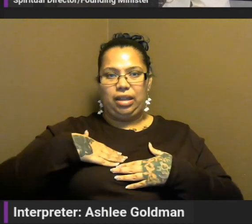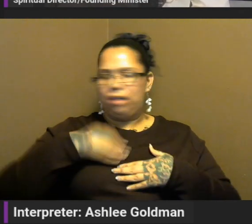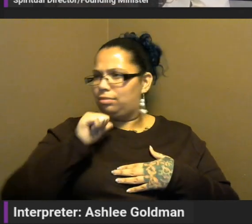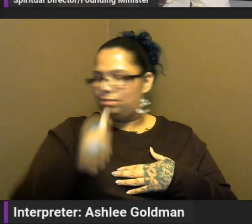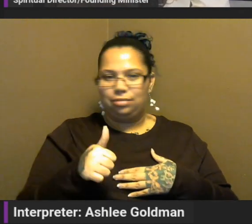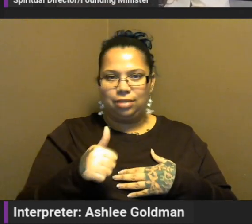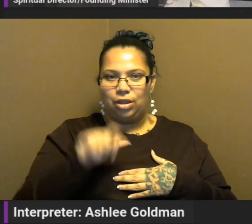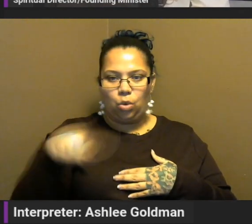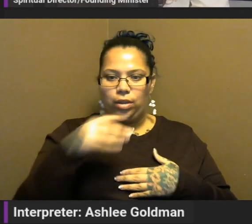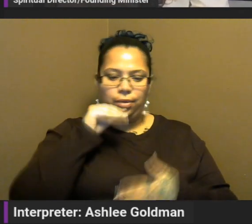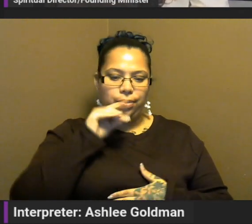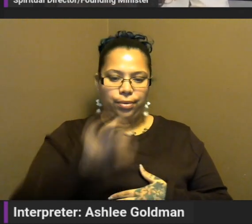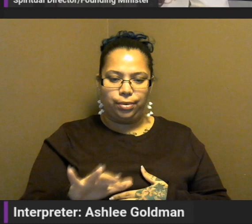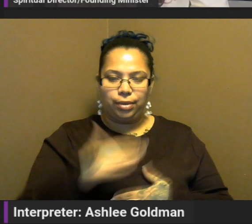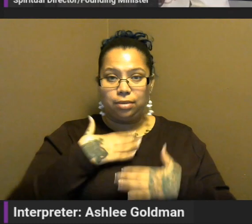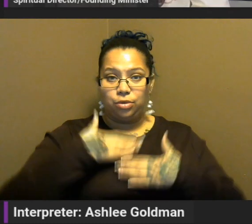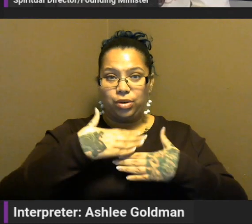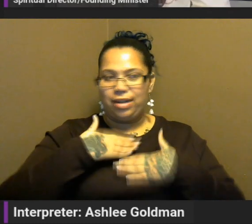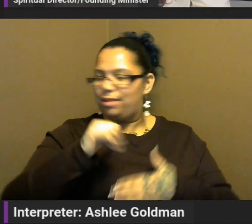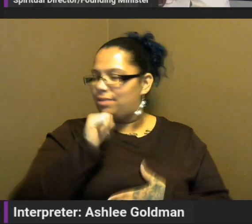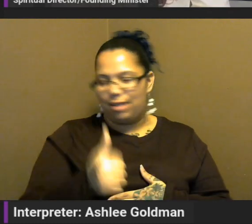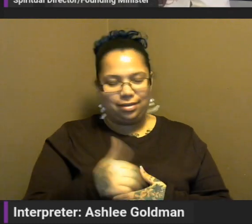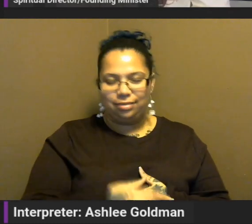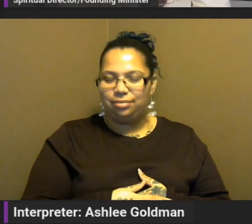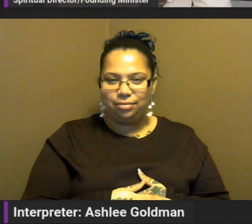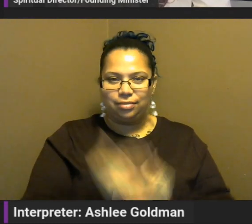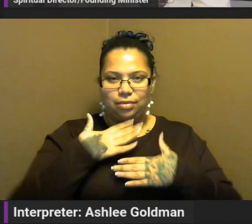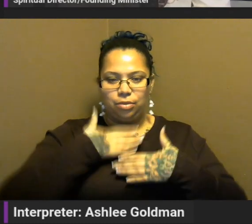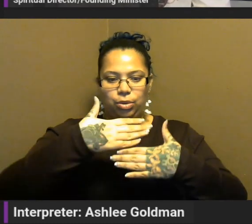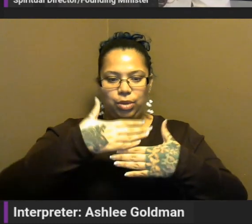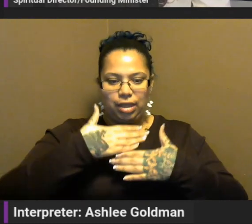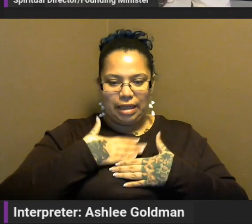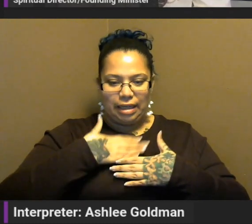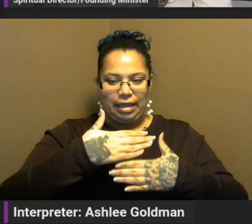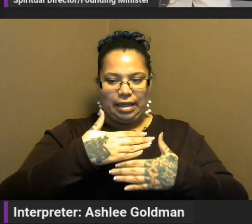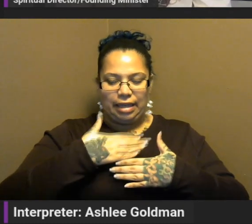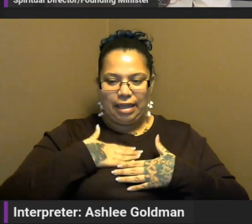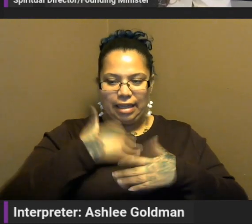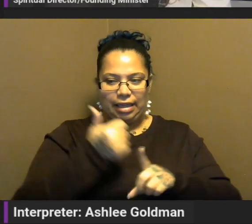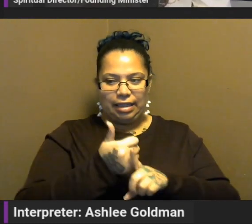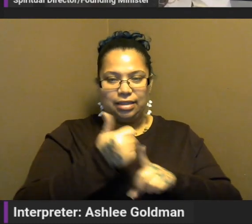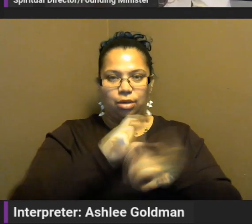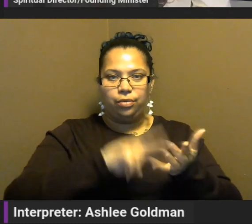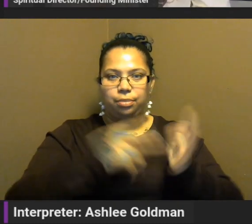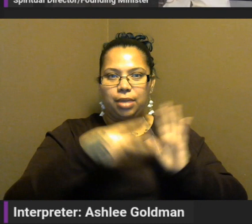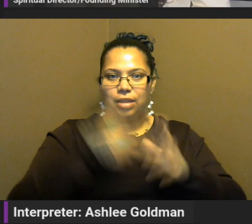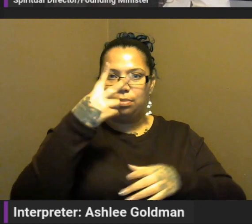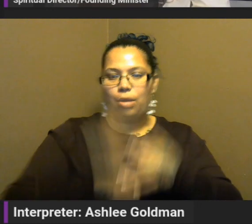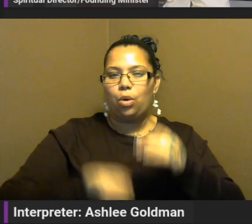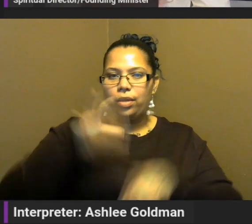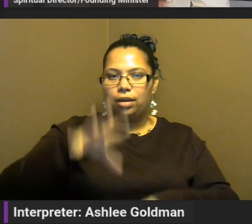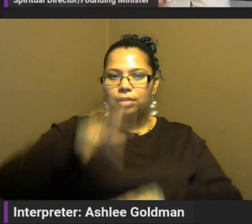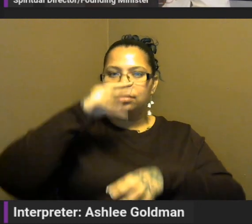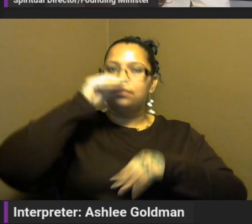Only an exhale, that's not breathing. Breathing, respiration is the inhale and the